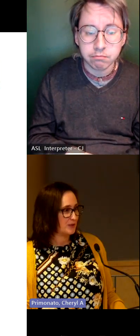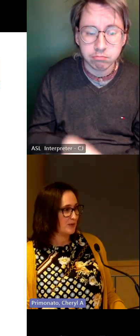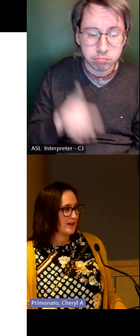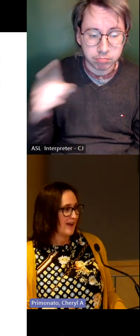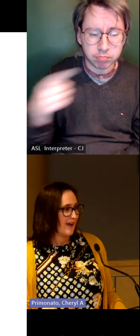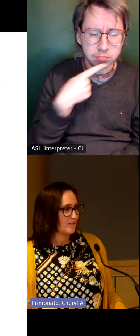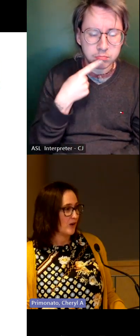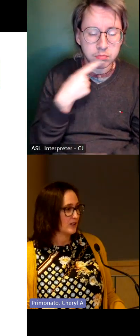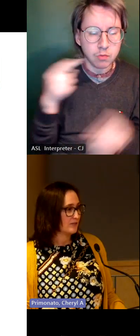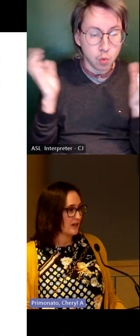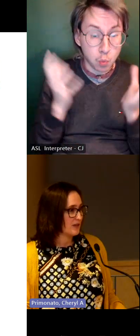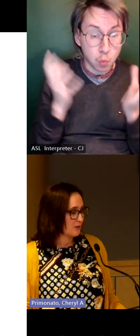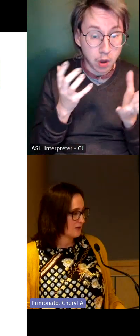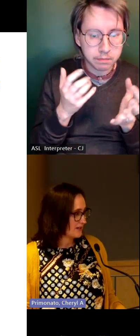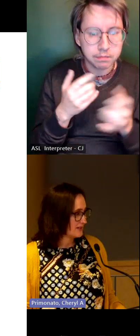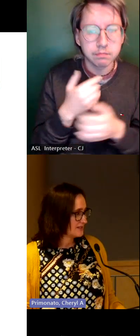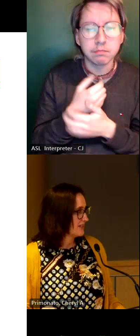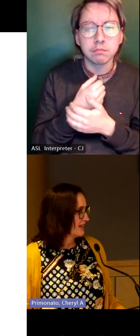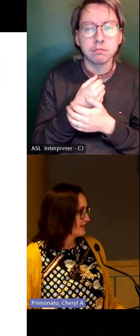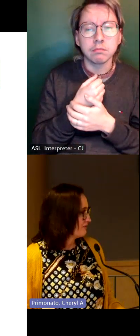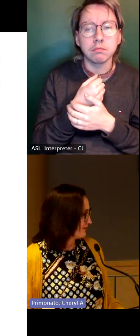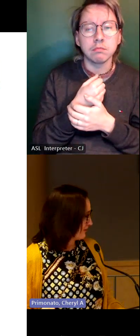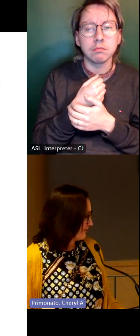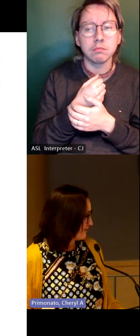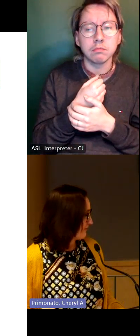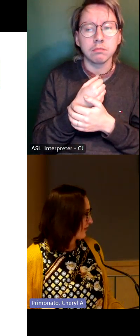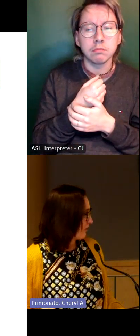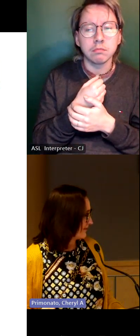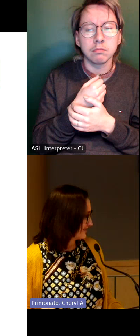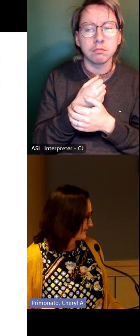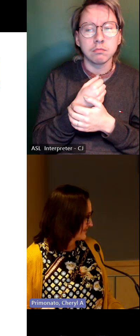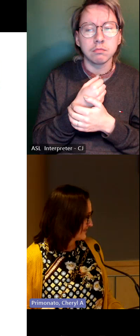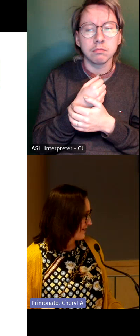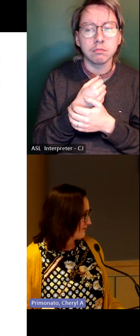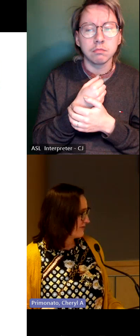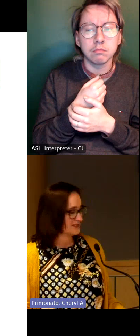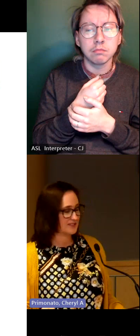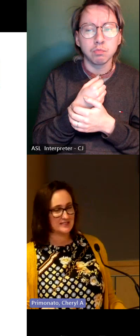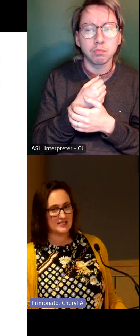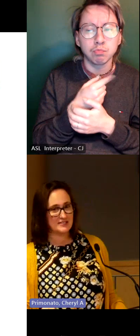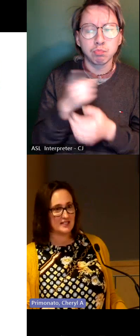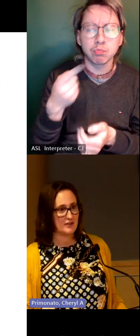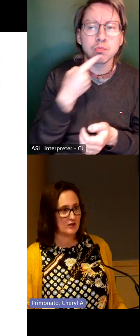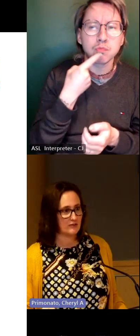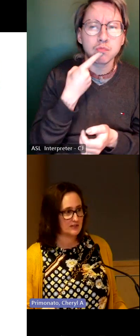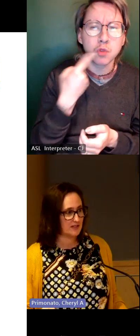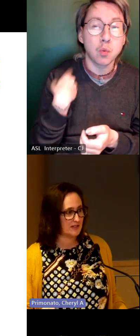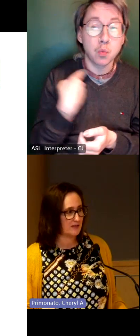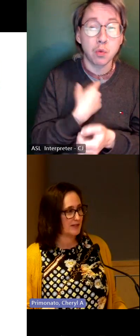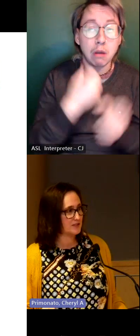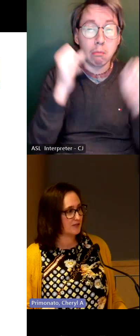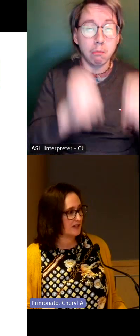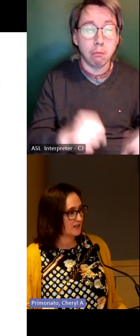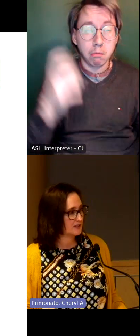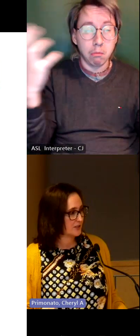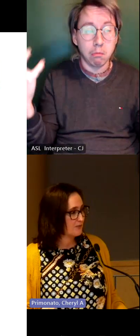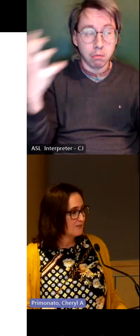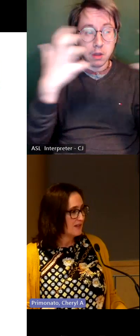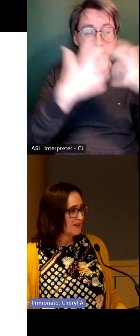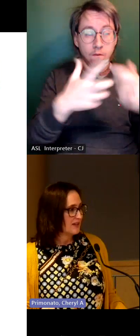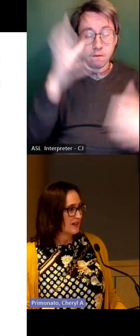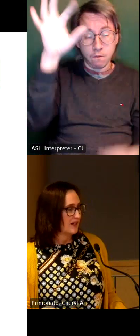able to have all of the authorities that the federal government requires us to have at the state safety oversight in